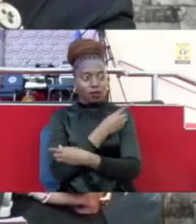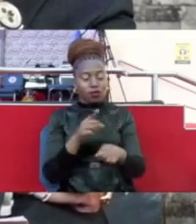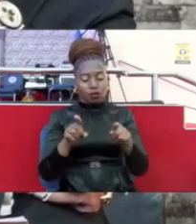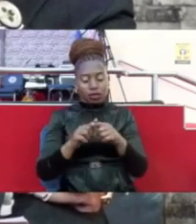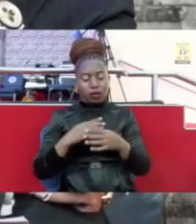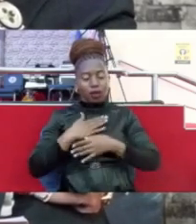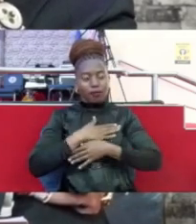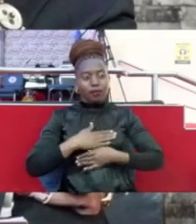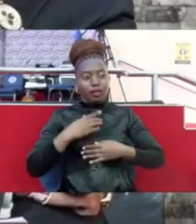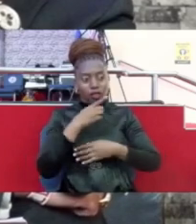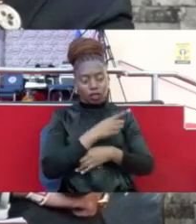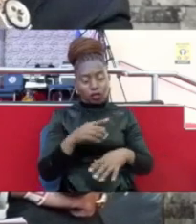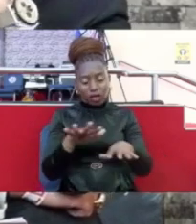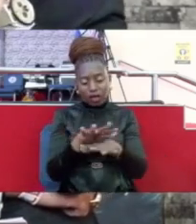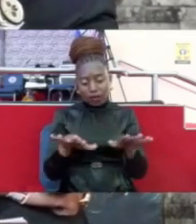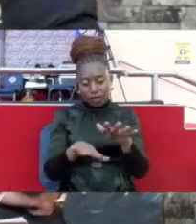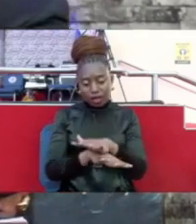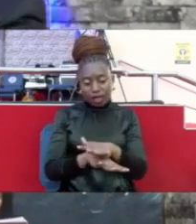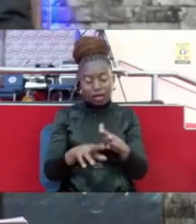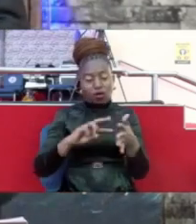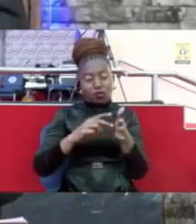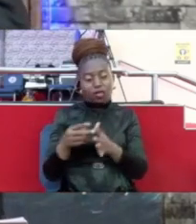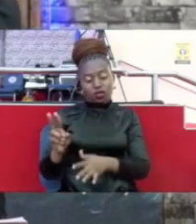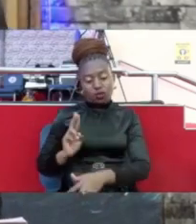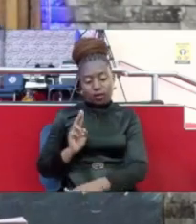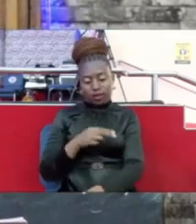and everything you mean to us.